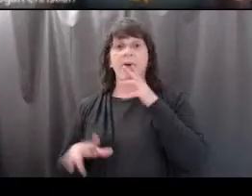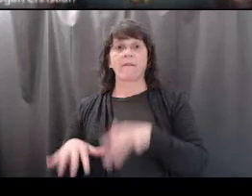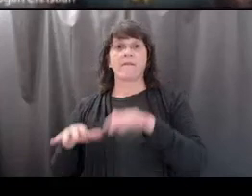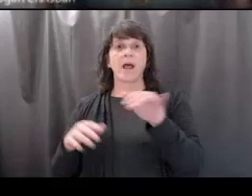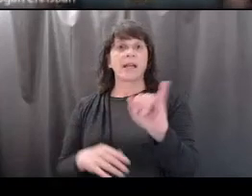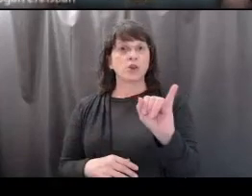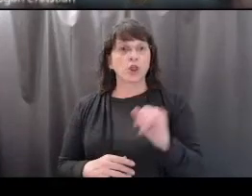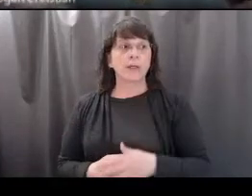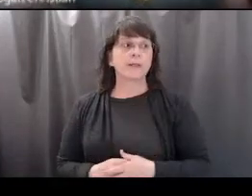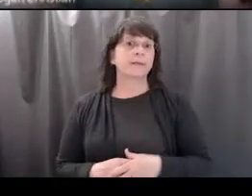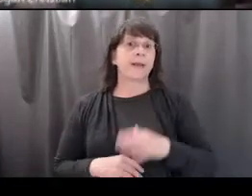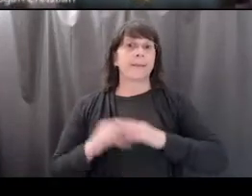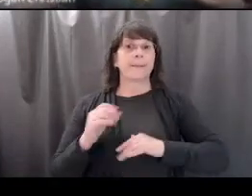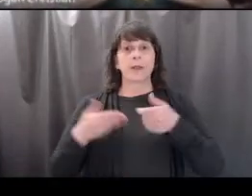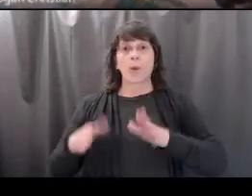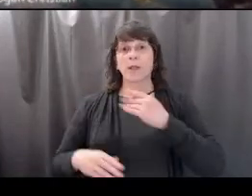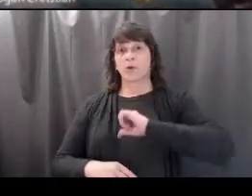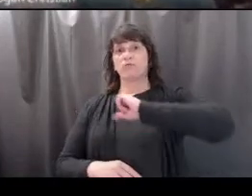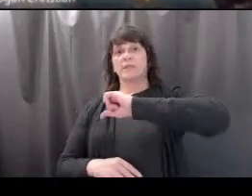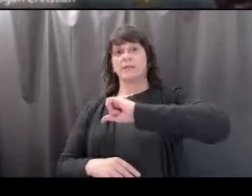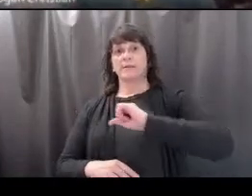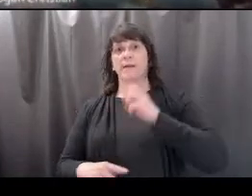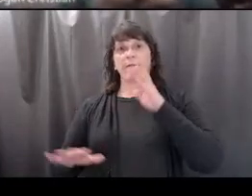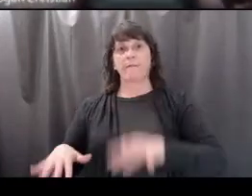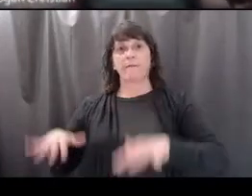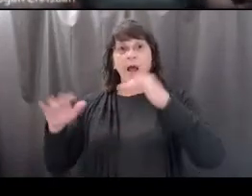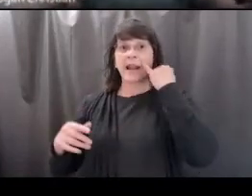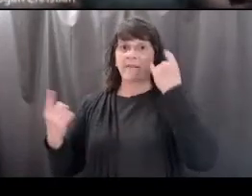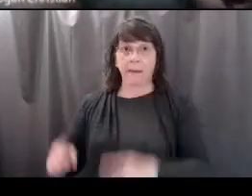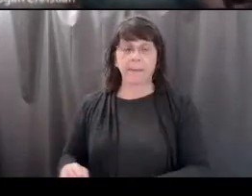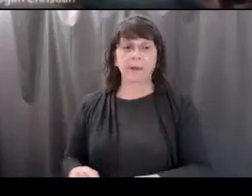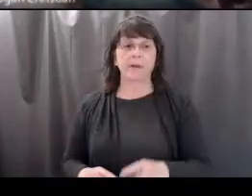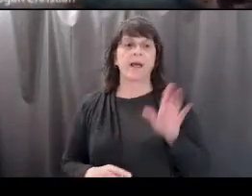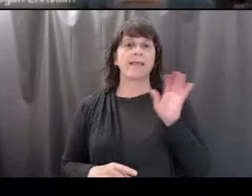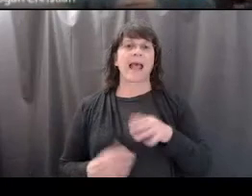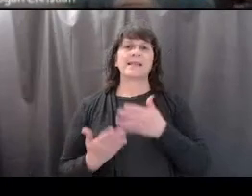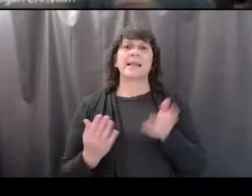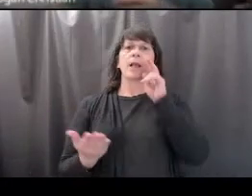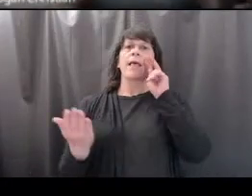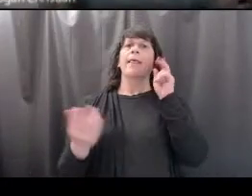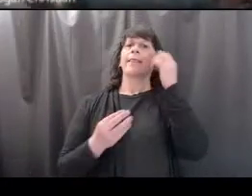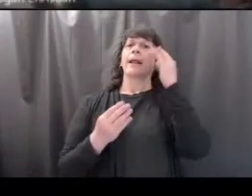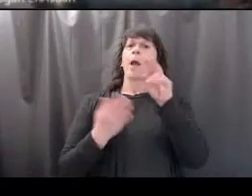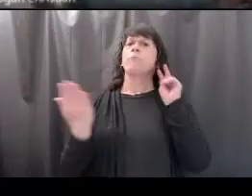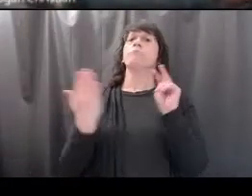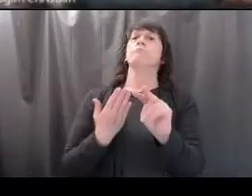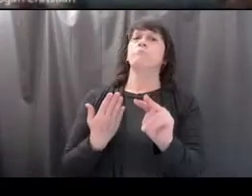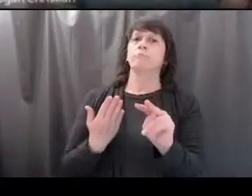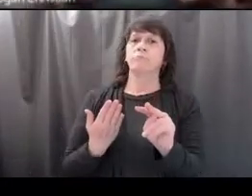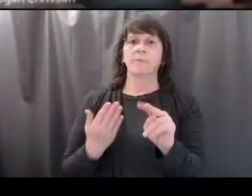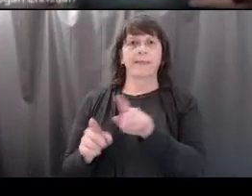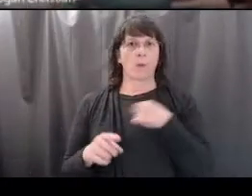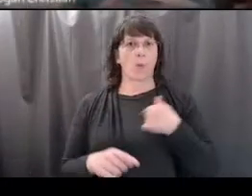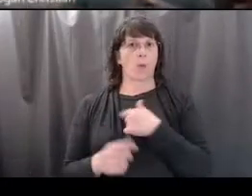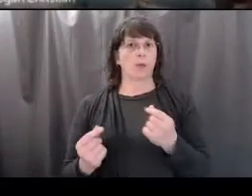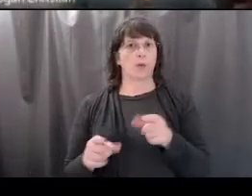ways that are going to be resistant to flooding when it does happen. Those are forward-looking things that we can do as a society to